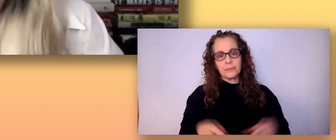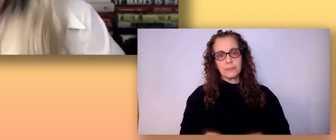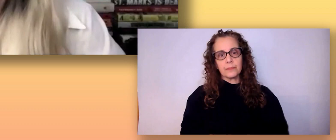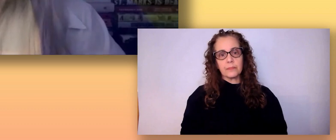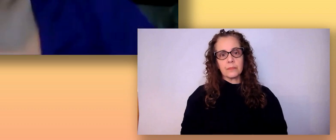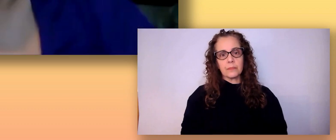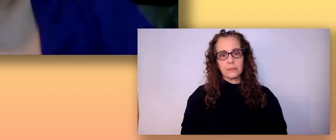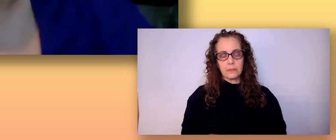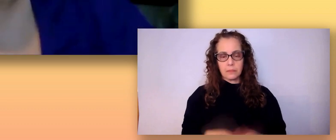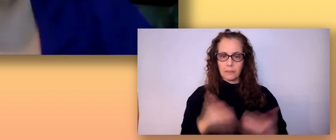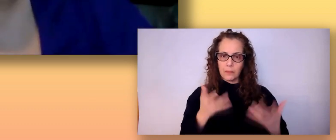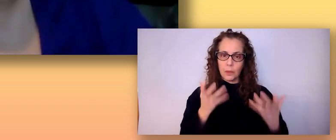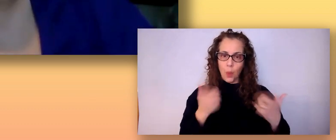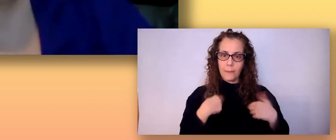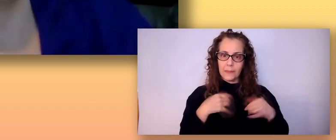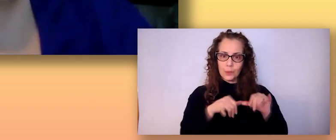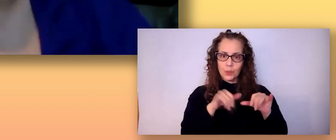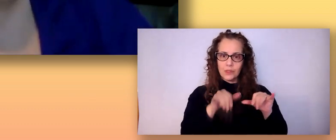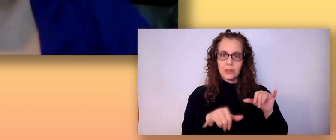You want me to stay?